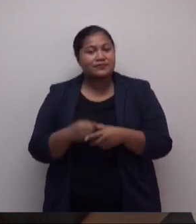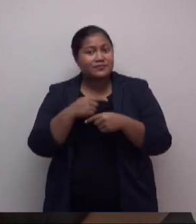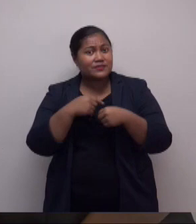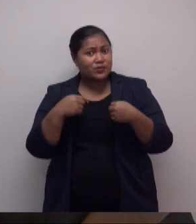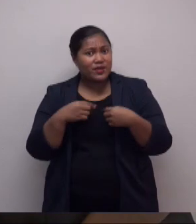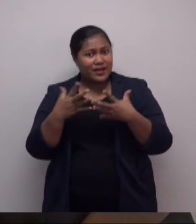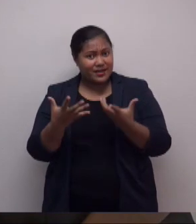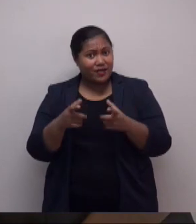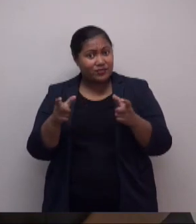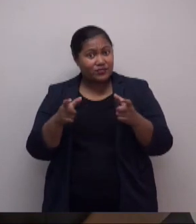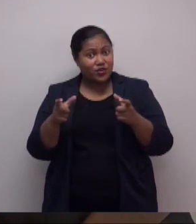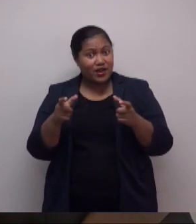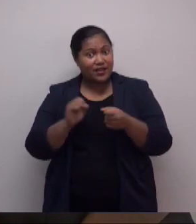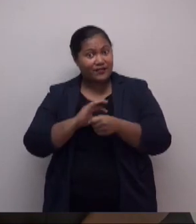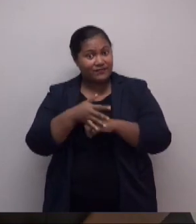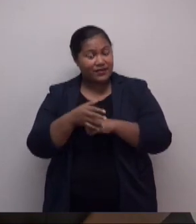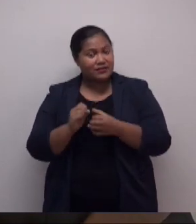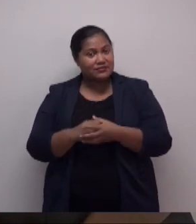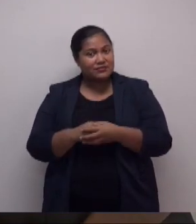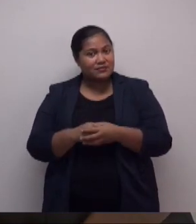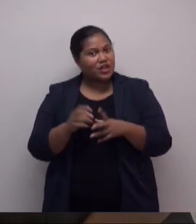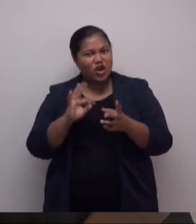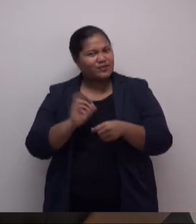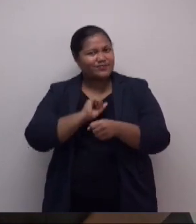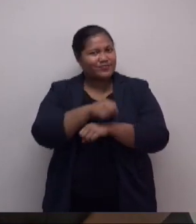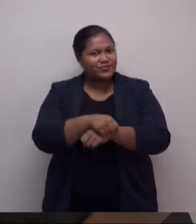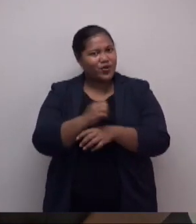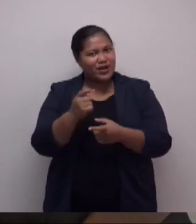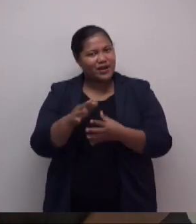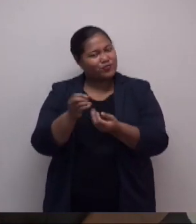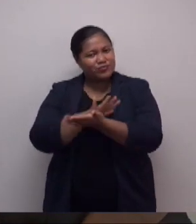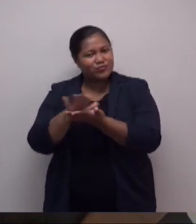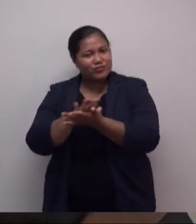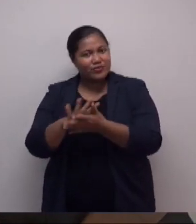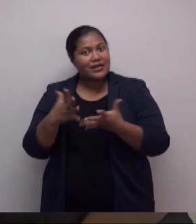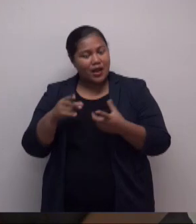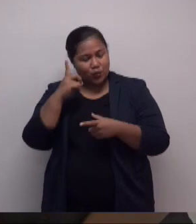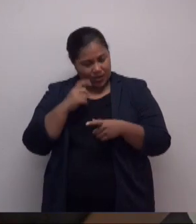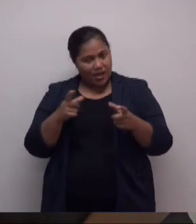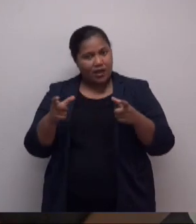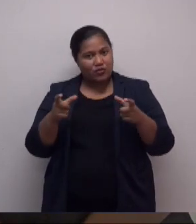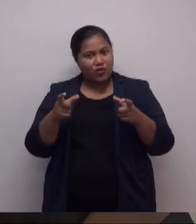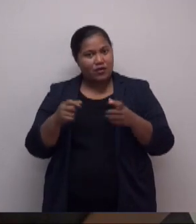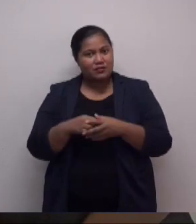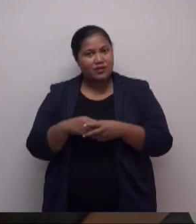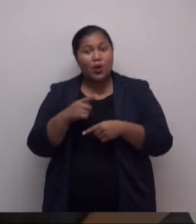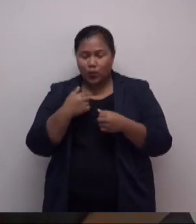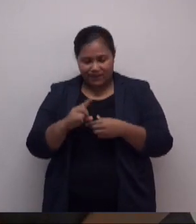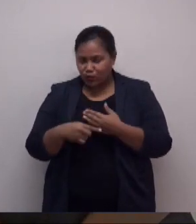are coexisting with the virus, not conquering it. And health experts now say we will have to do